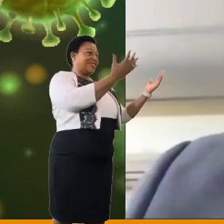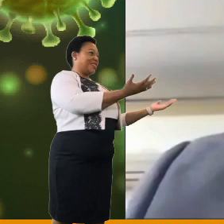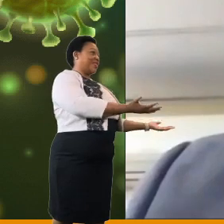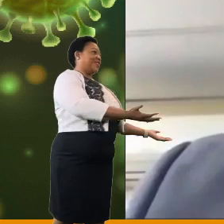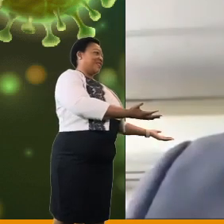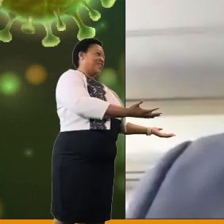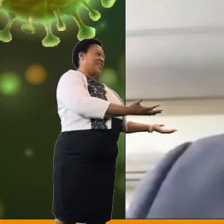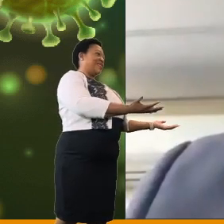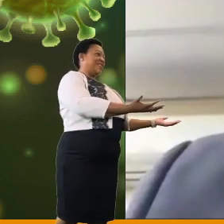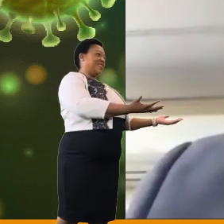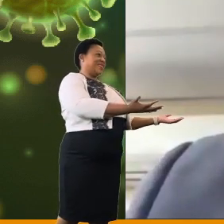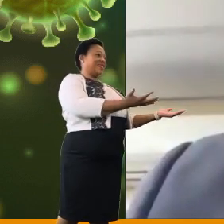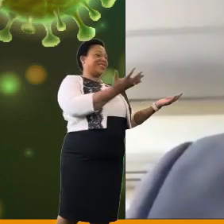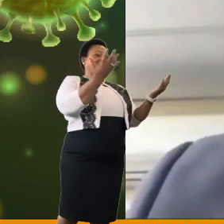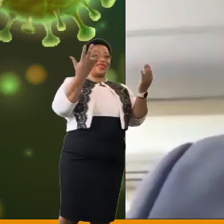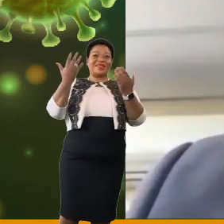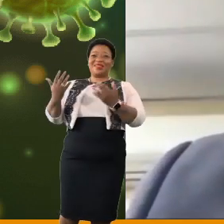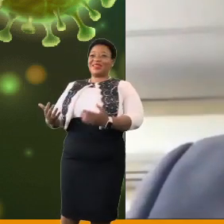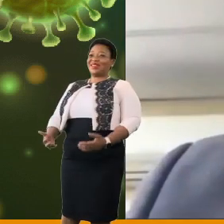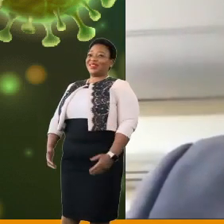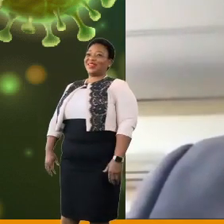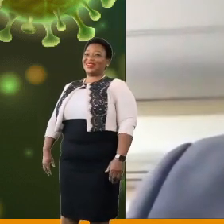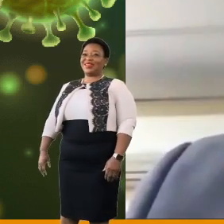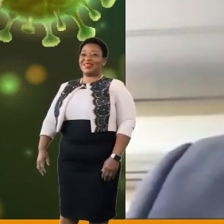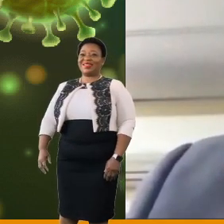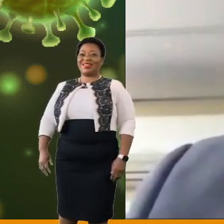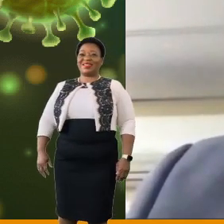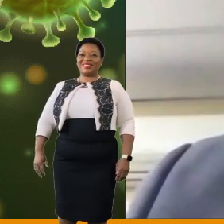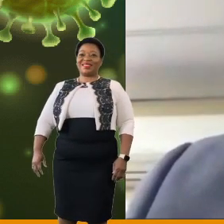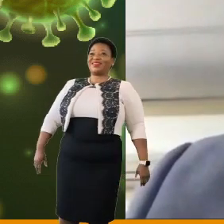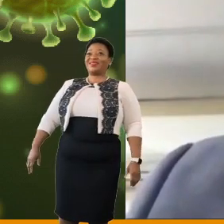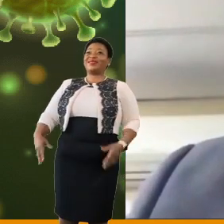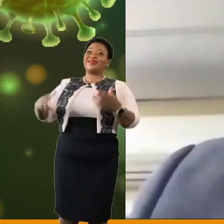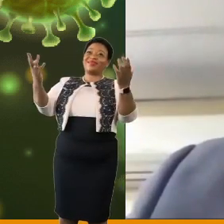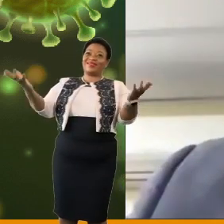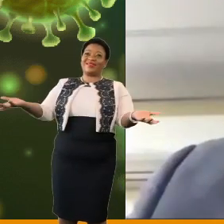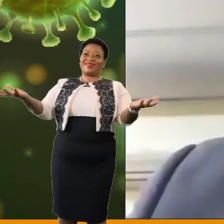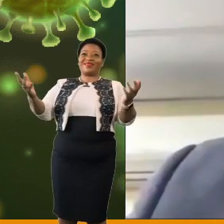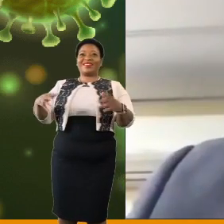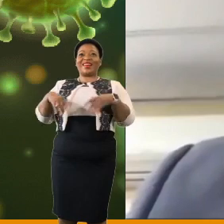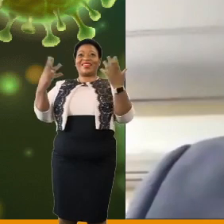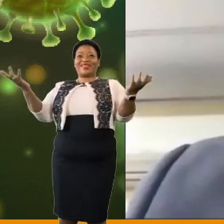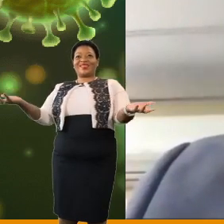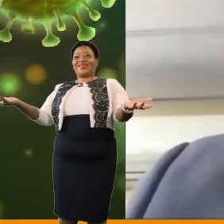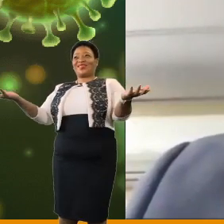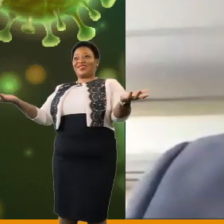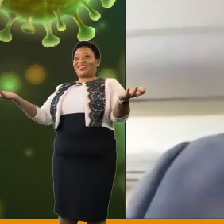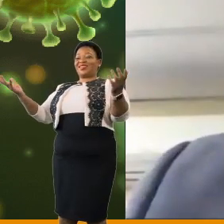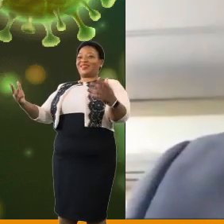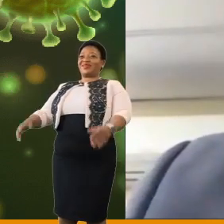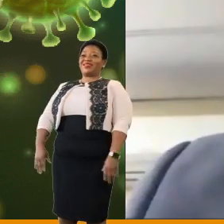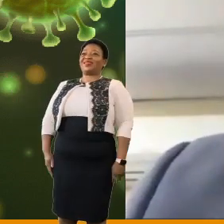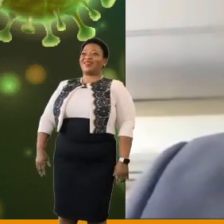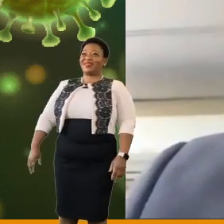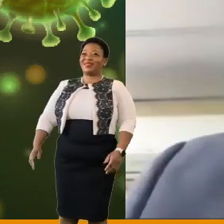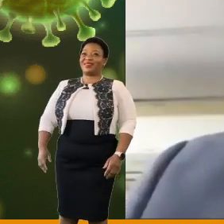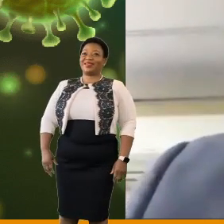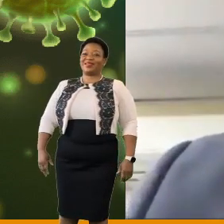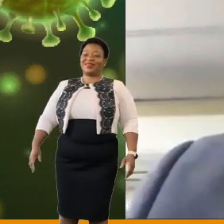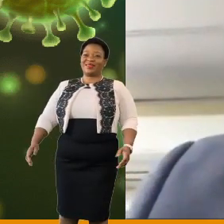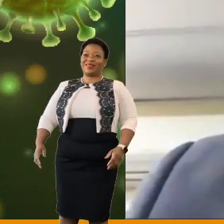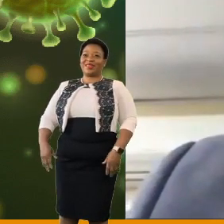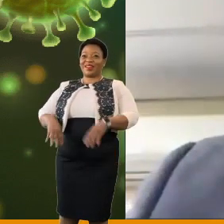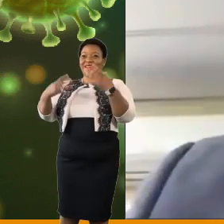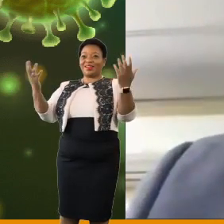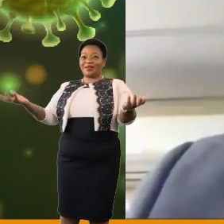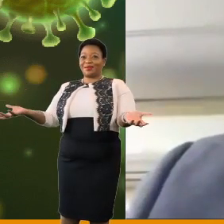the retention of contributors into employment. Now, mark the two keywords.